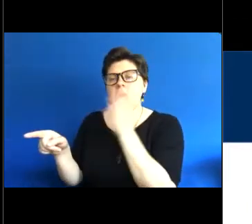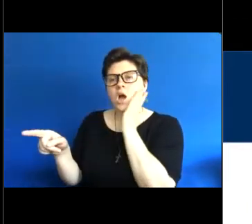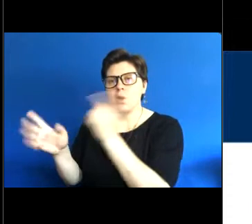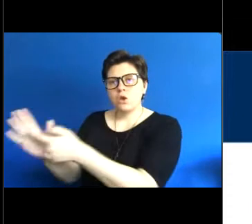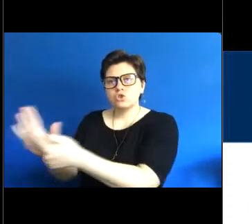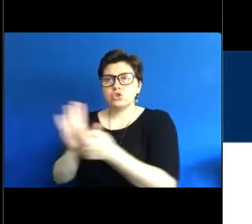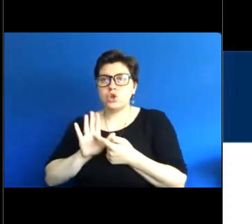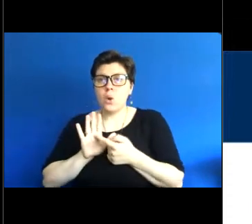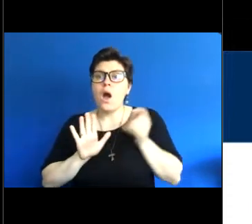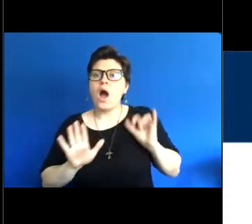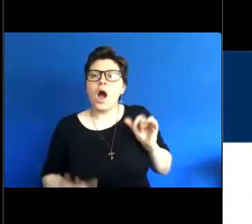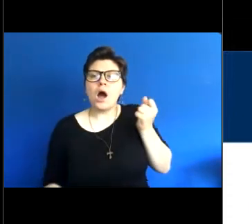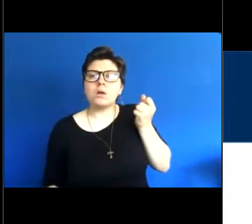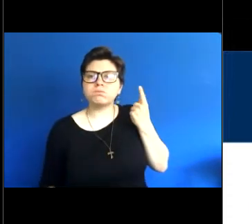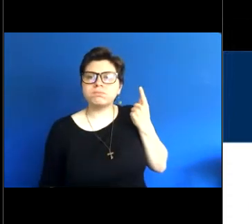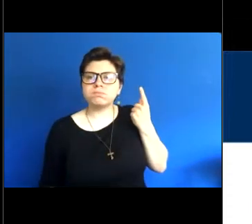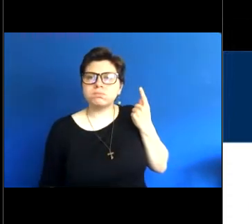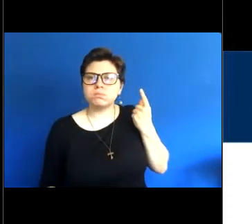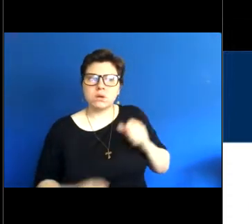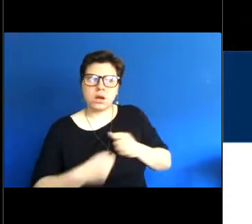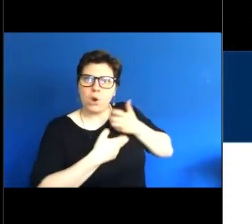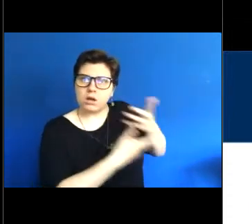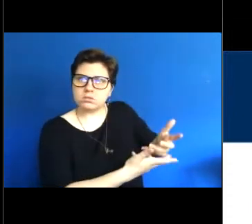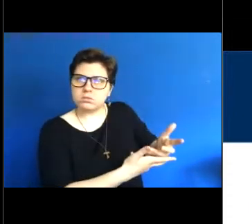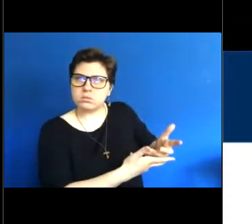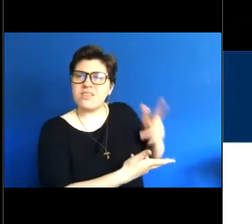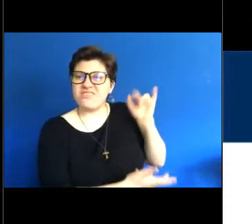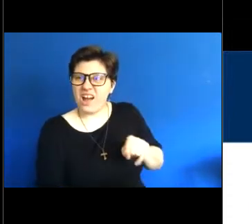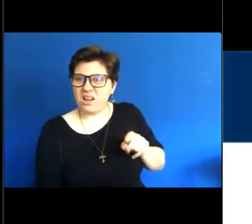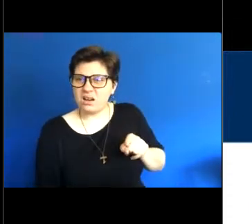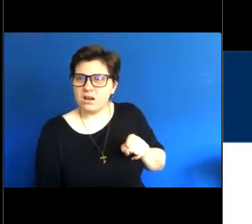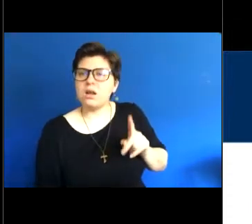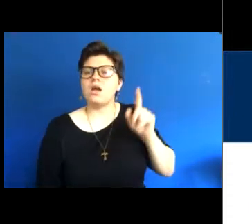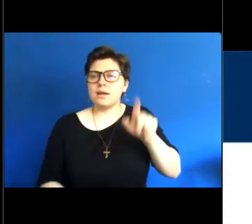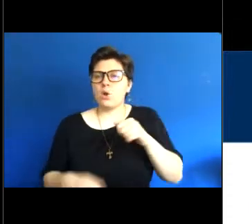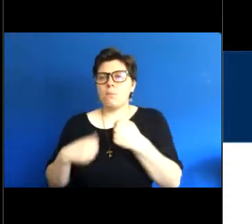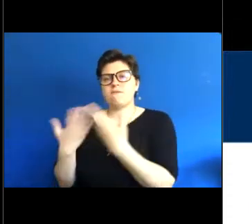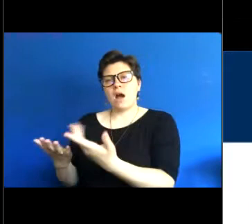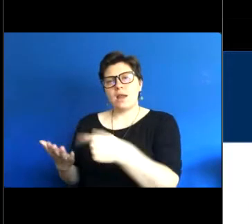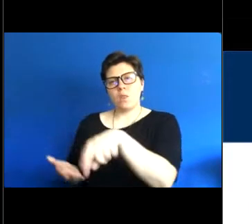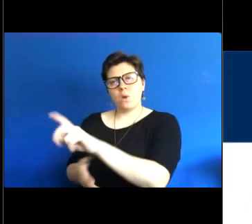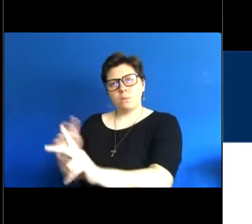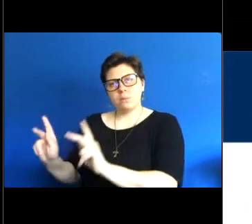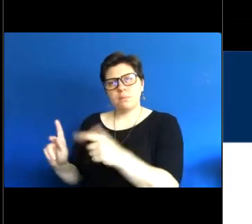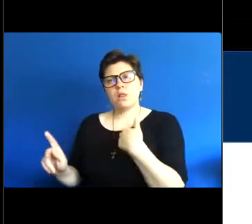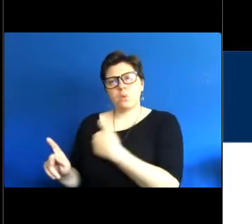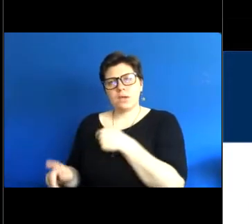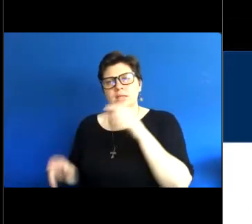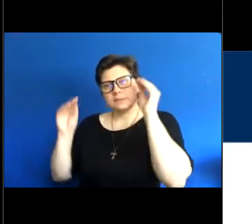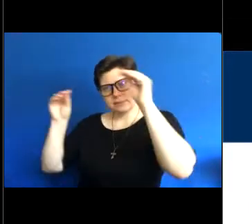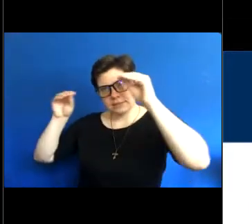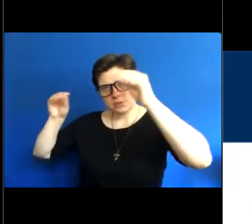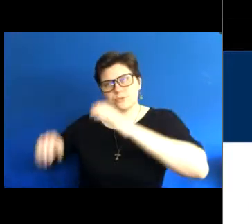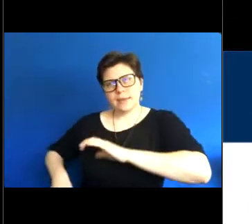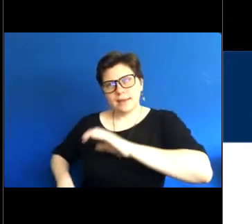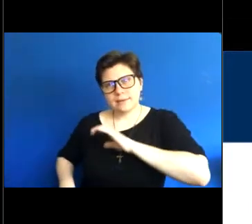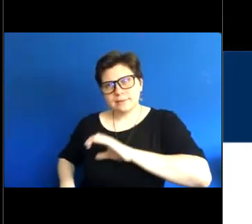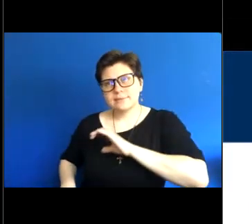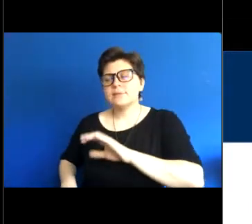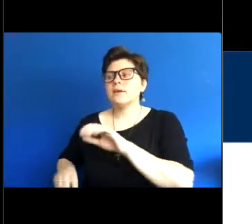us what they have learned. We need to provide them, our children, our young people, our adults, those that we are catechizing, we need to provide